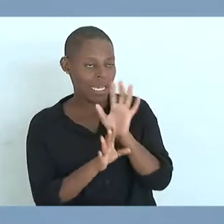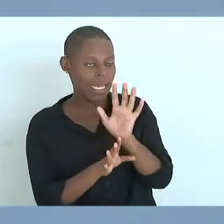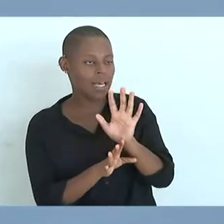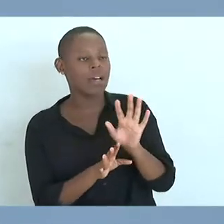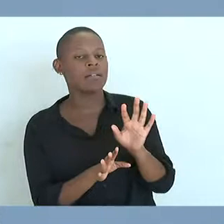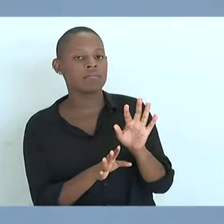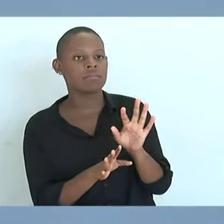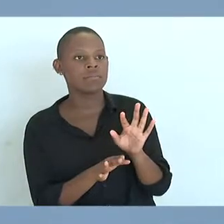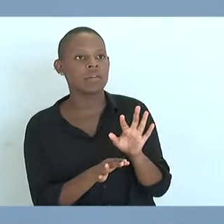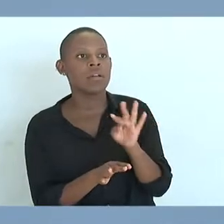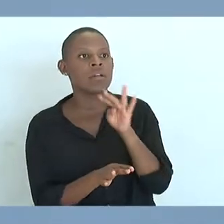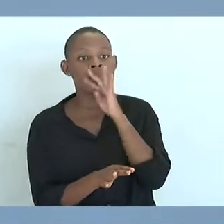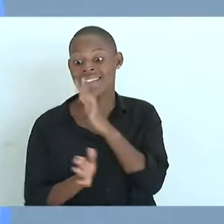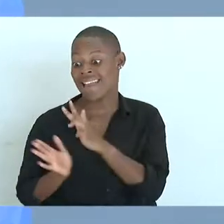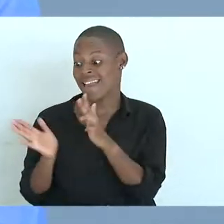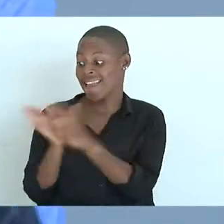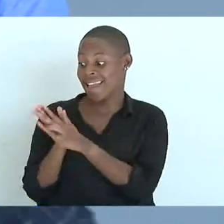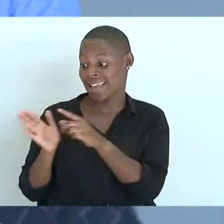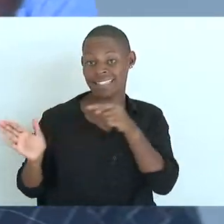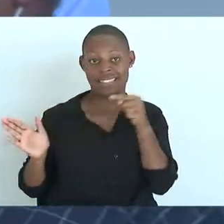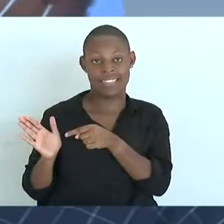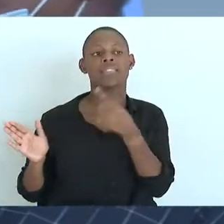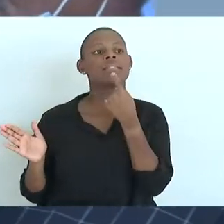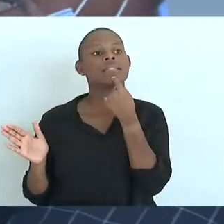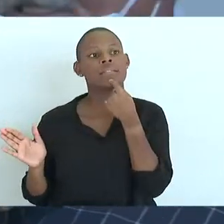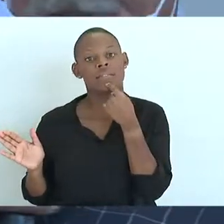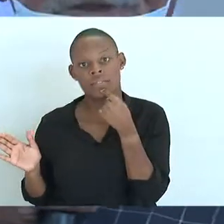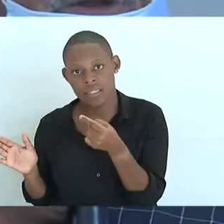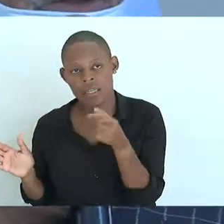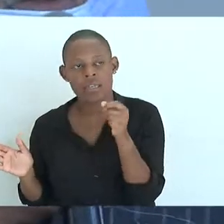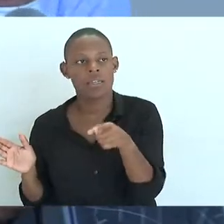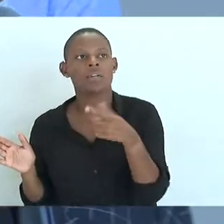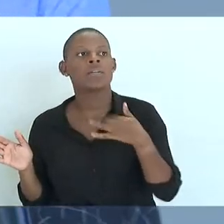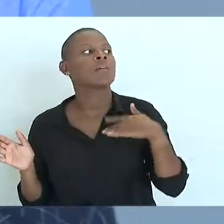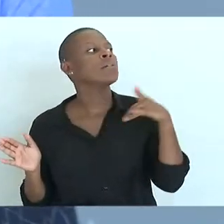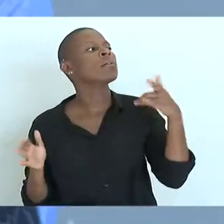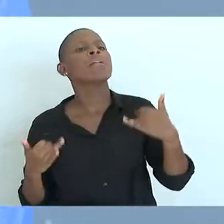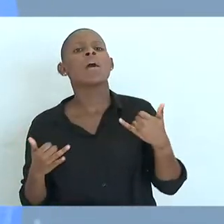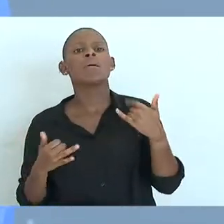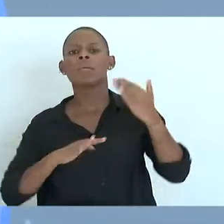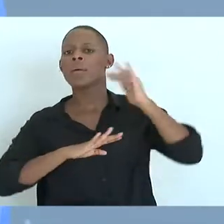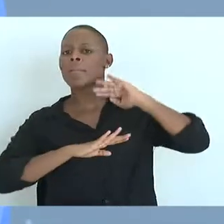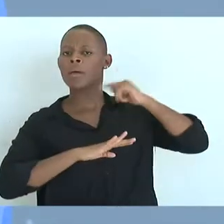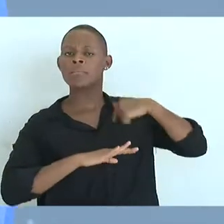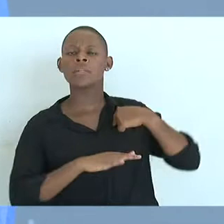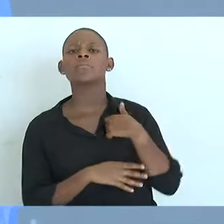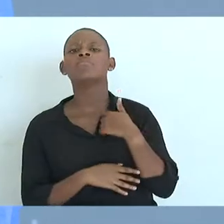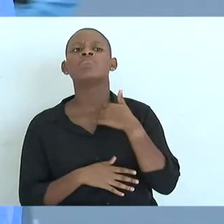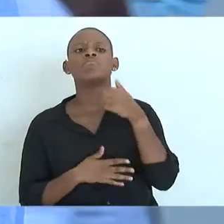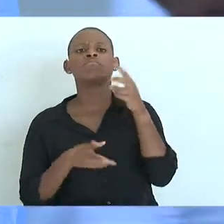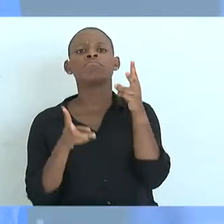act. When I was sitting in the back there, I listened. When the issue of land was